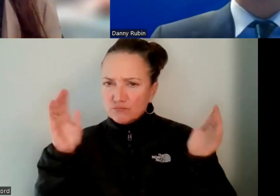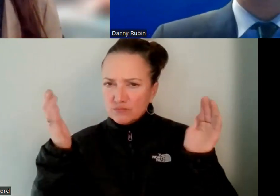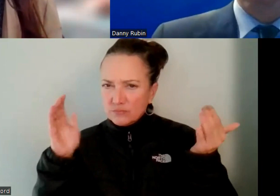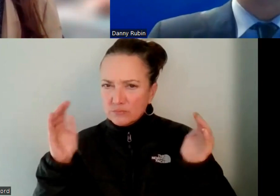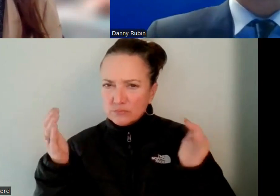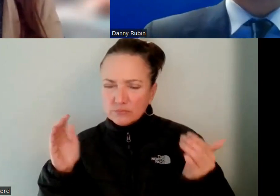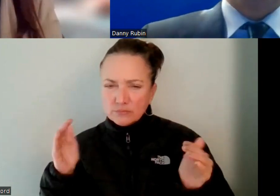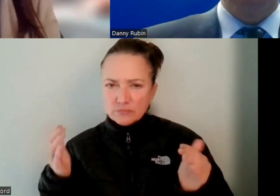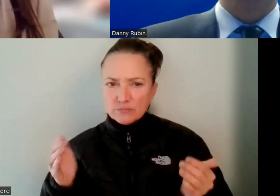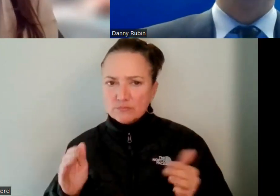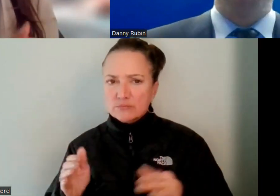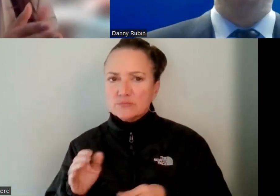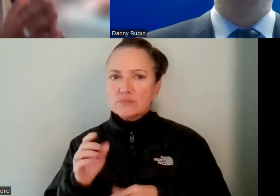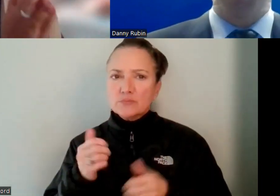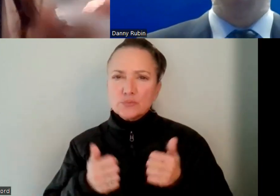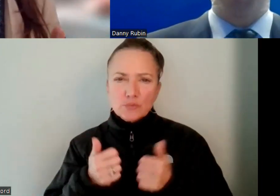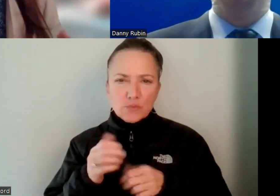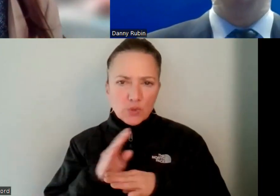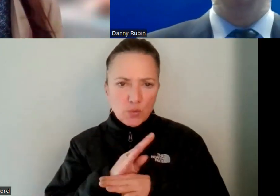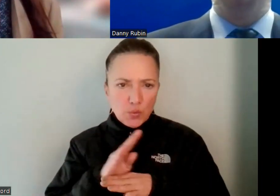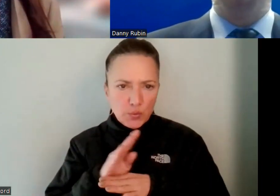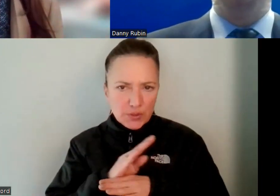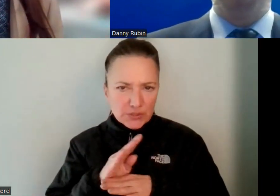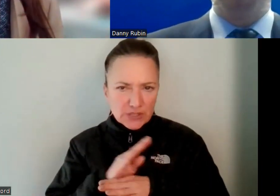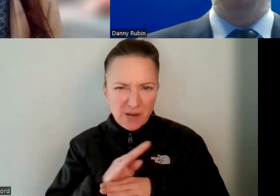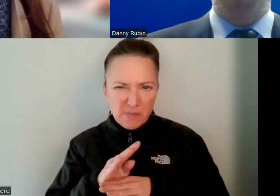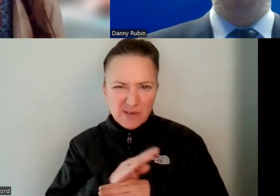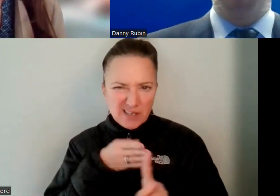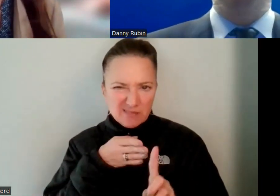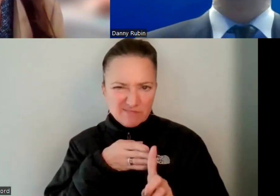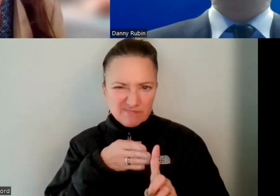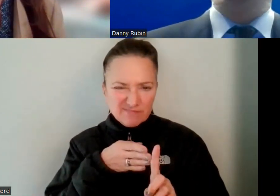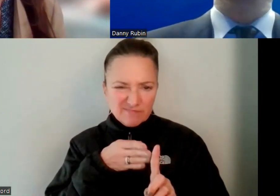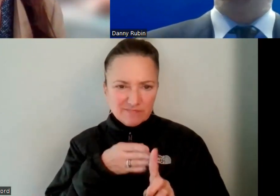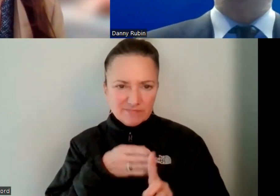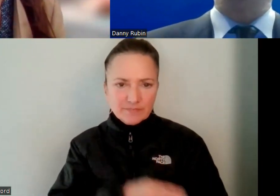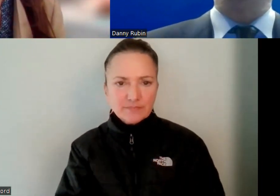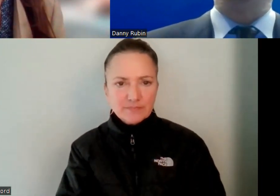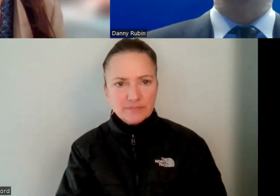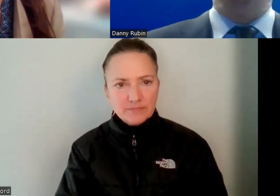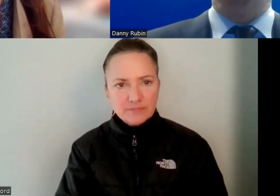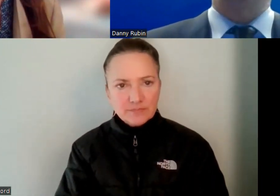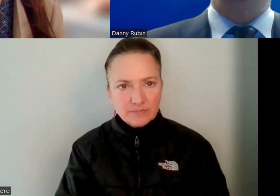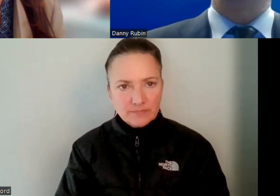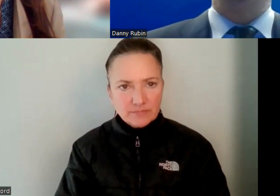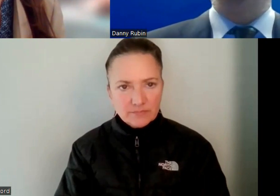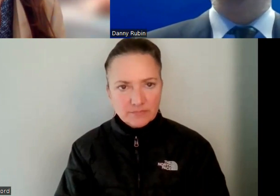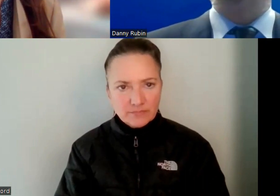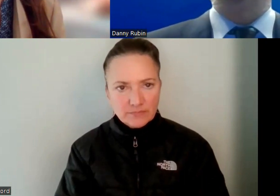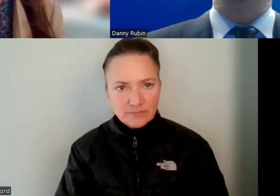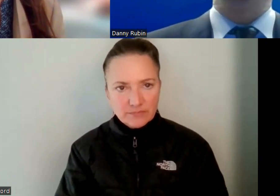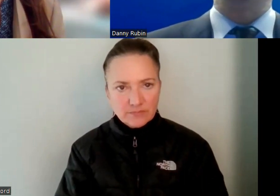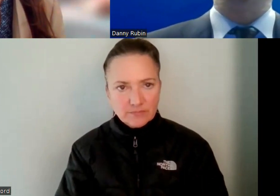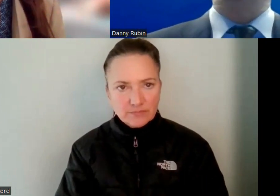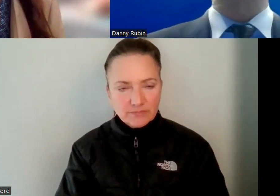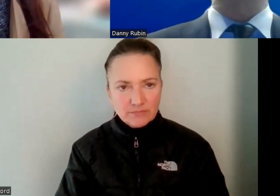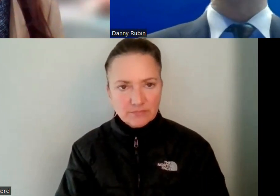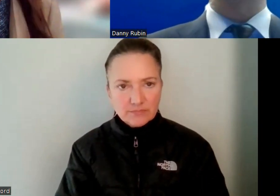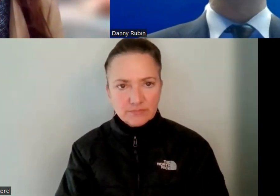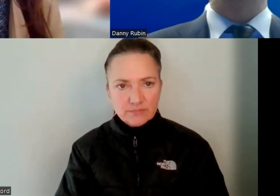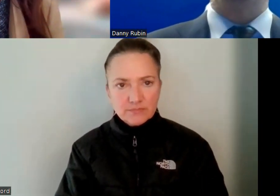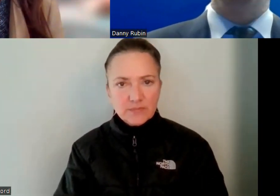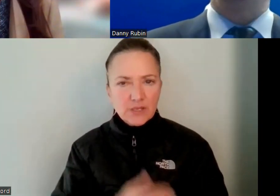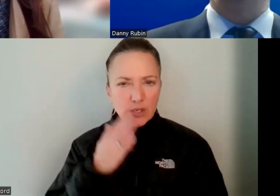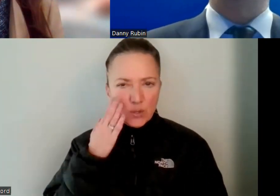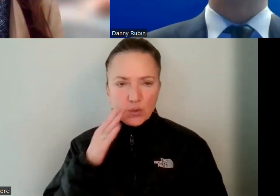for these positions, not just stick to one retail. So yeah. That's great. That's a very honest answer. I know students appreciate.